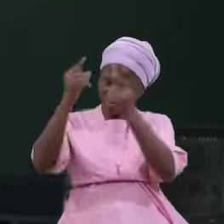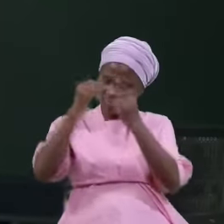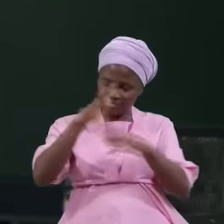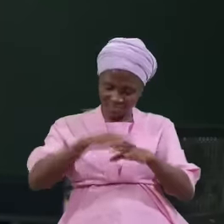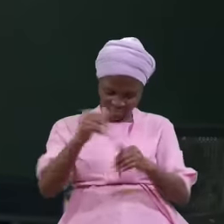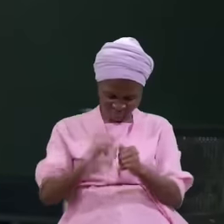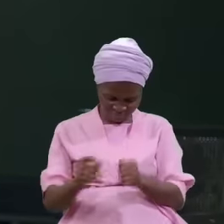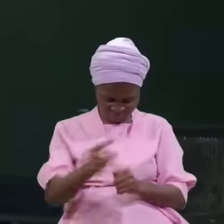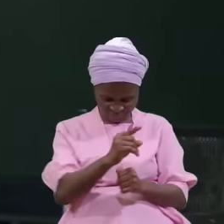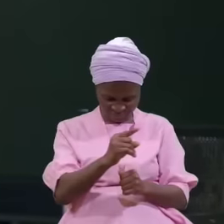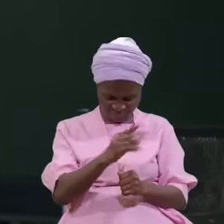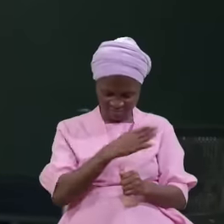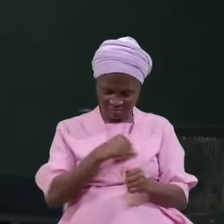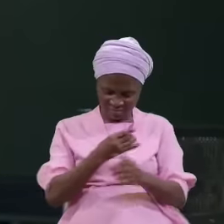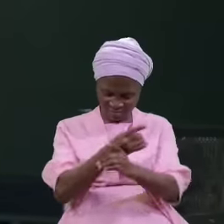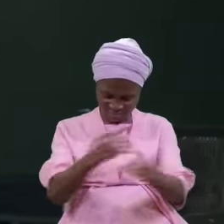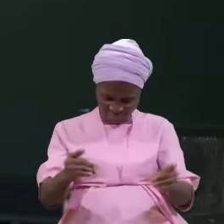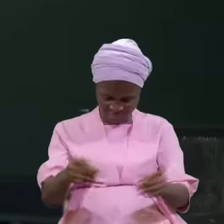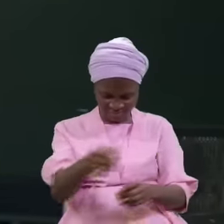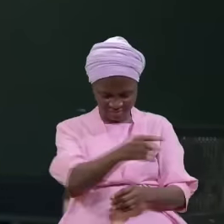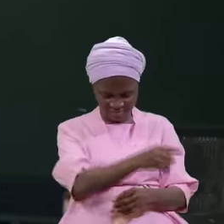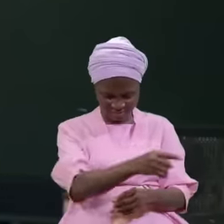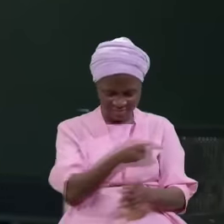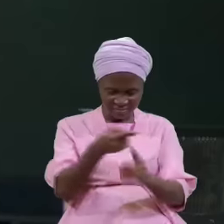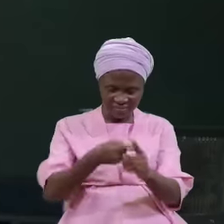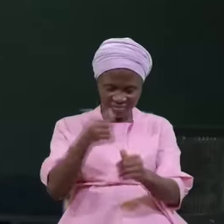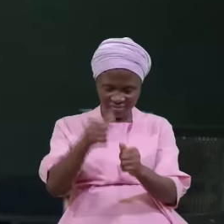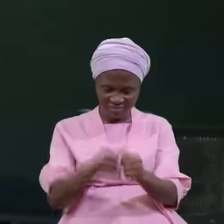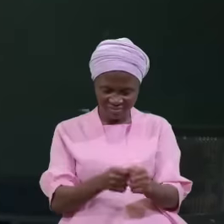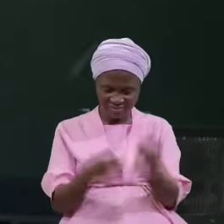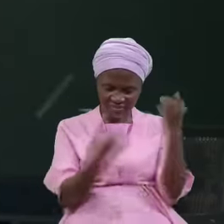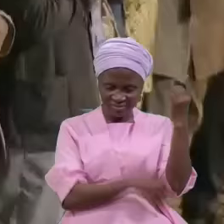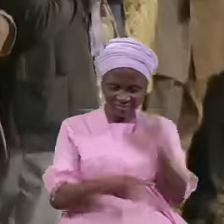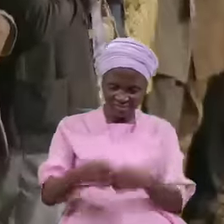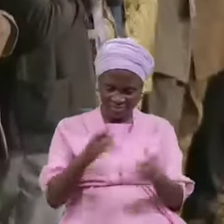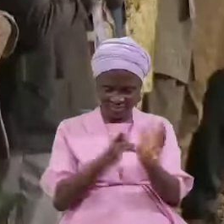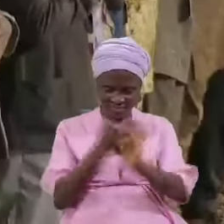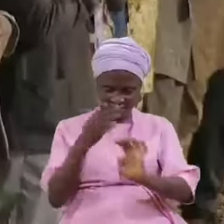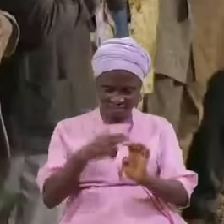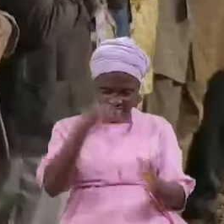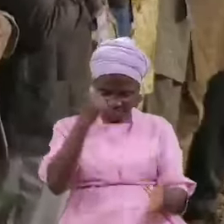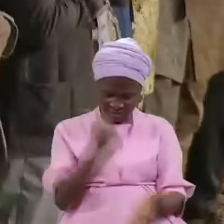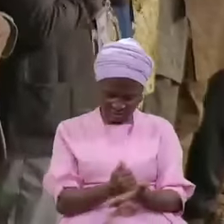and deliver them from every affliction in Jesus' name.